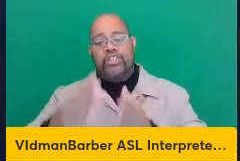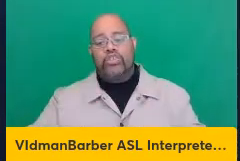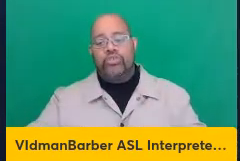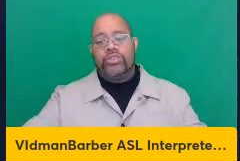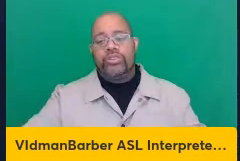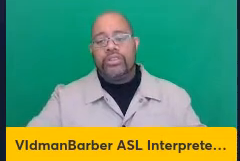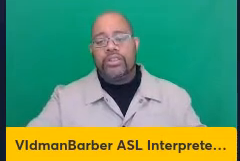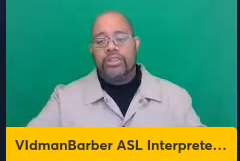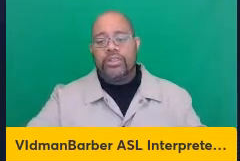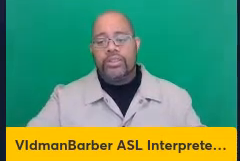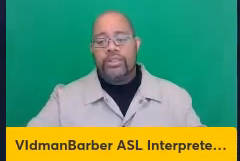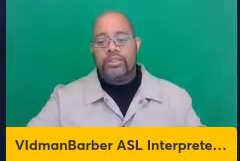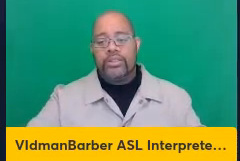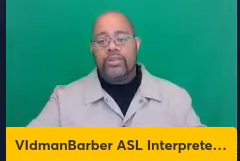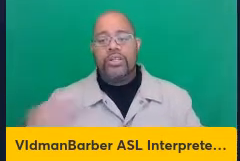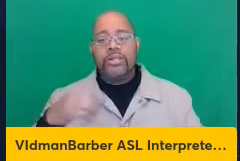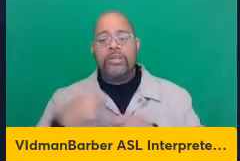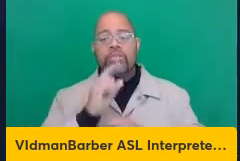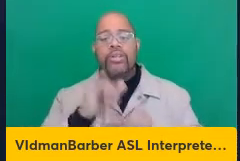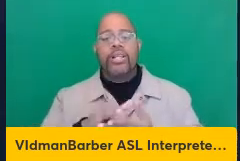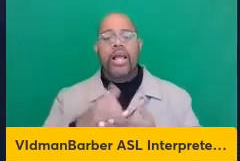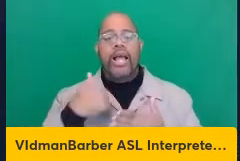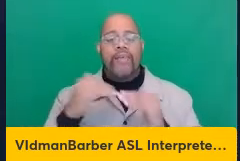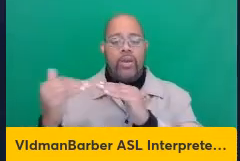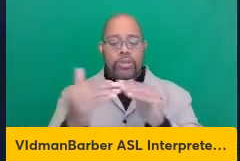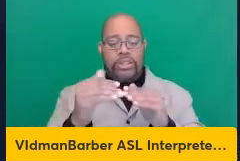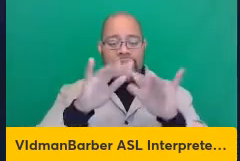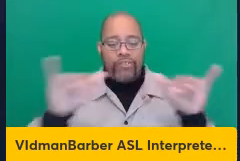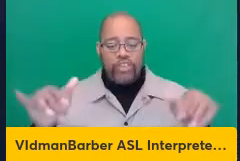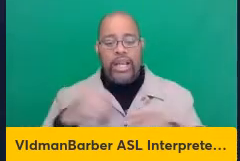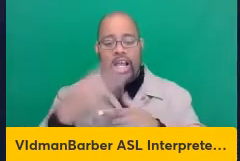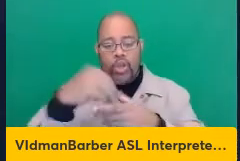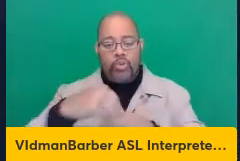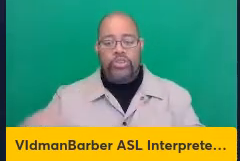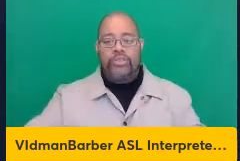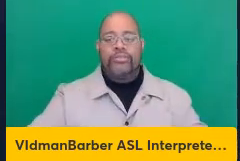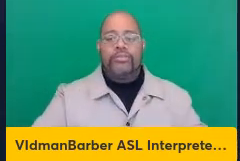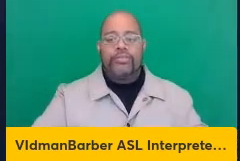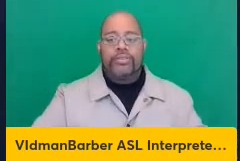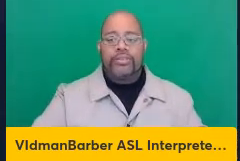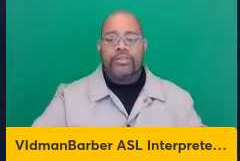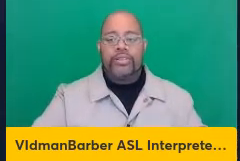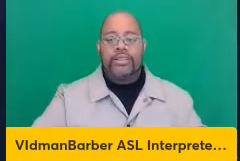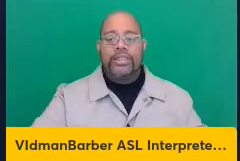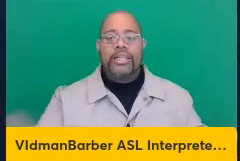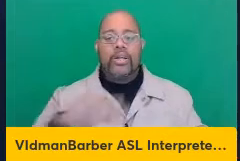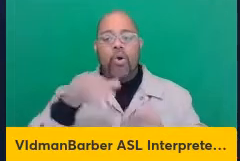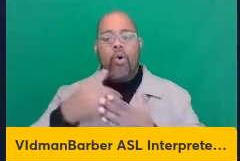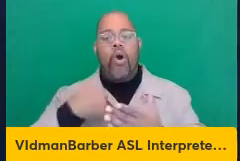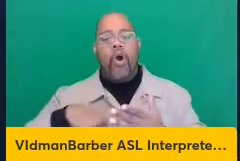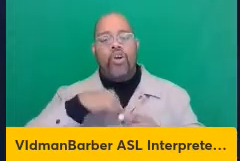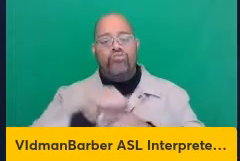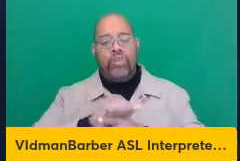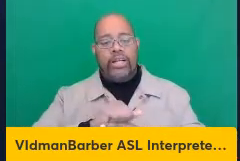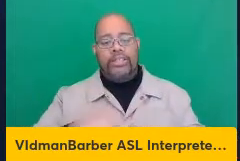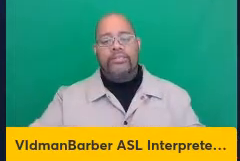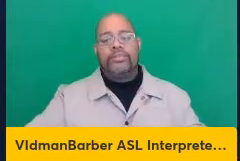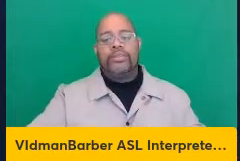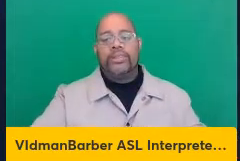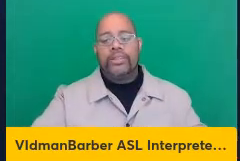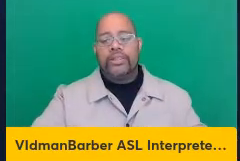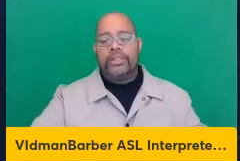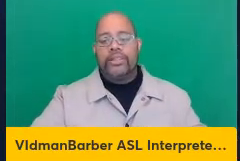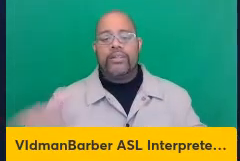We needed to ensure that there was equity, diversity, and inclusion in all our training and the opportunities